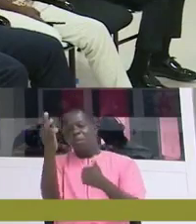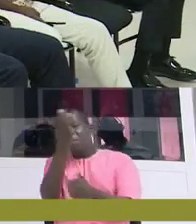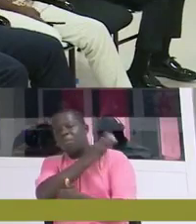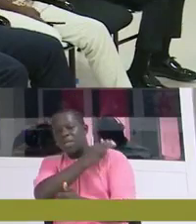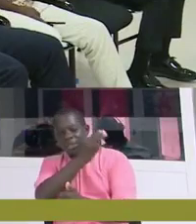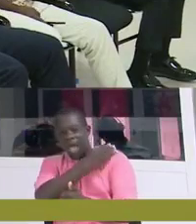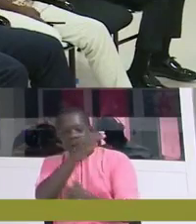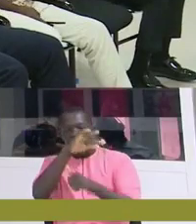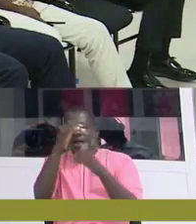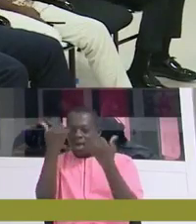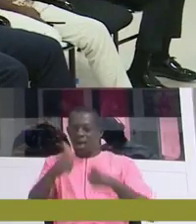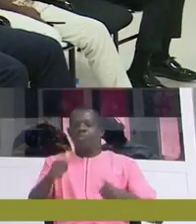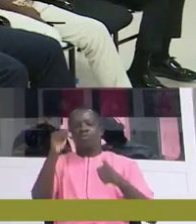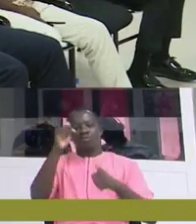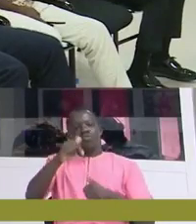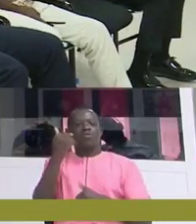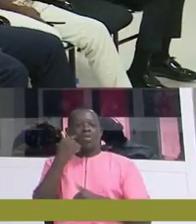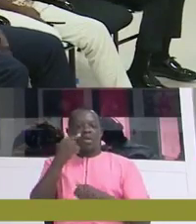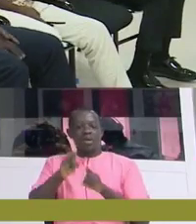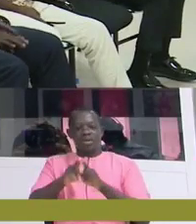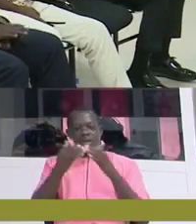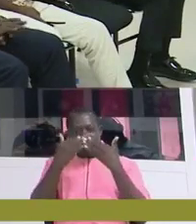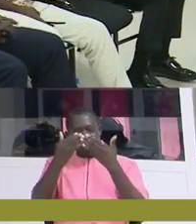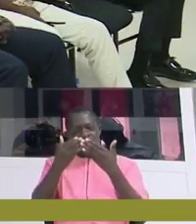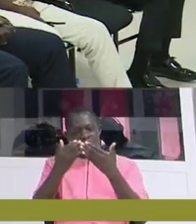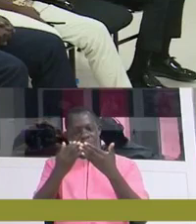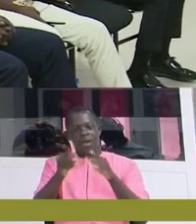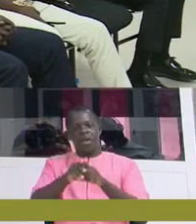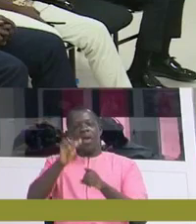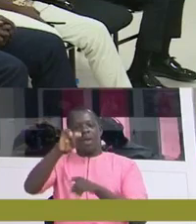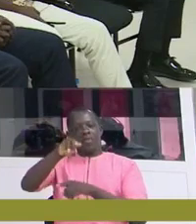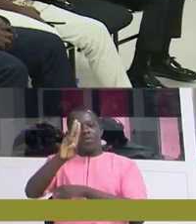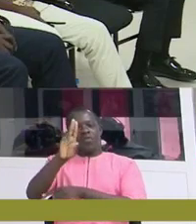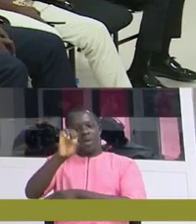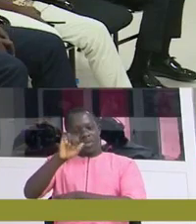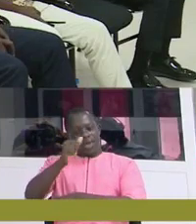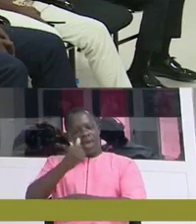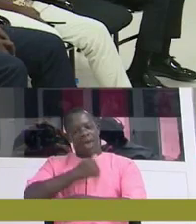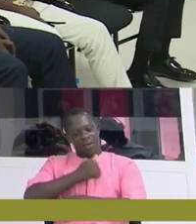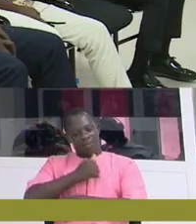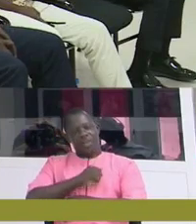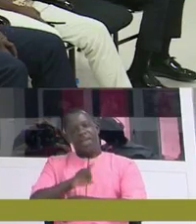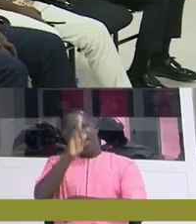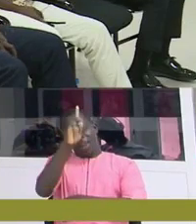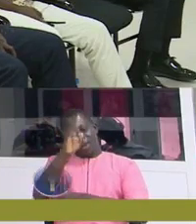to Musa. Musa sila alala. Musa fear Allah. I